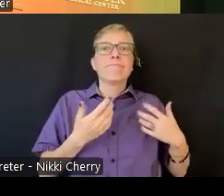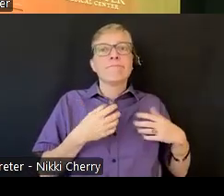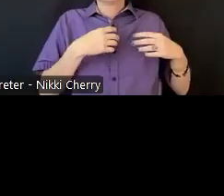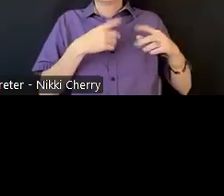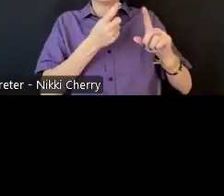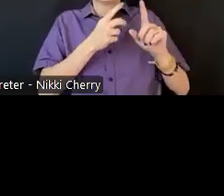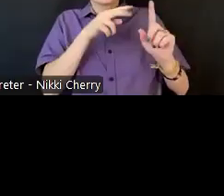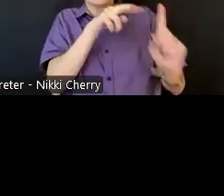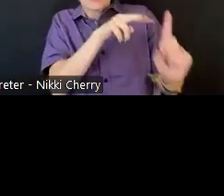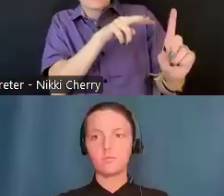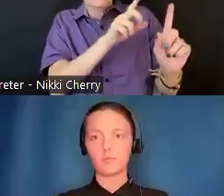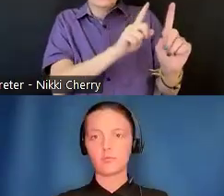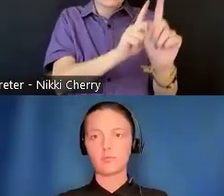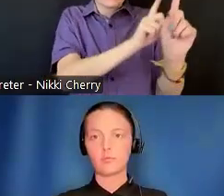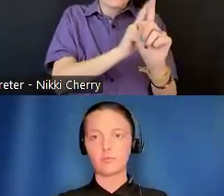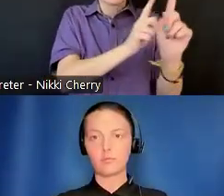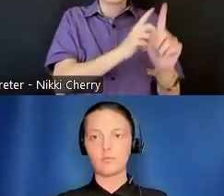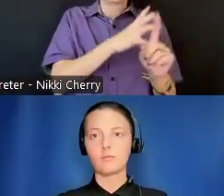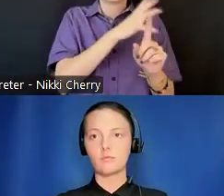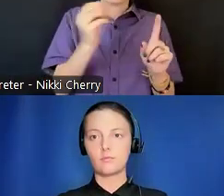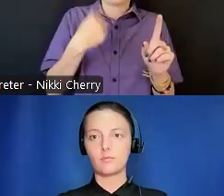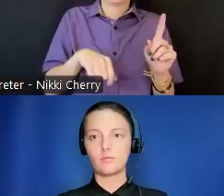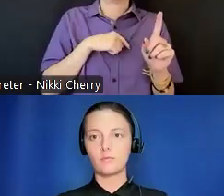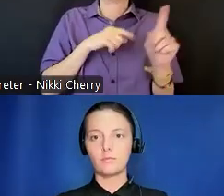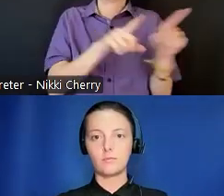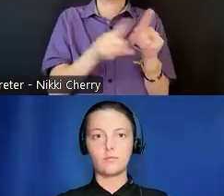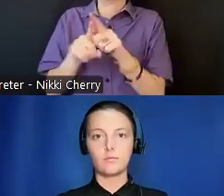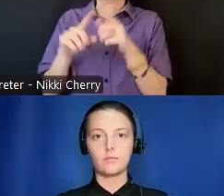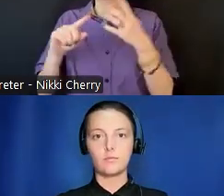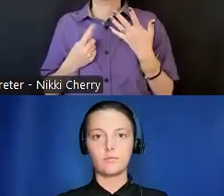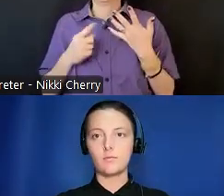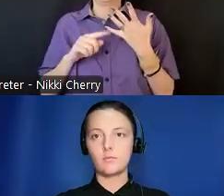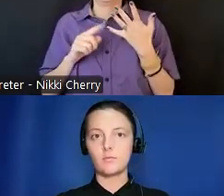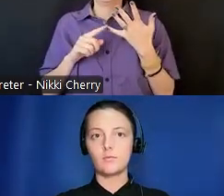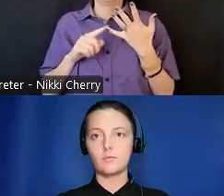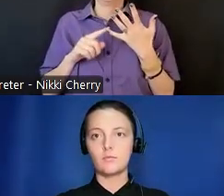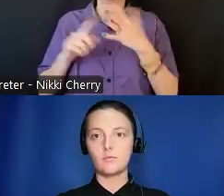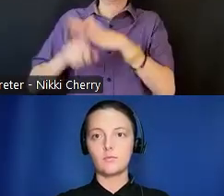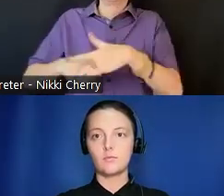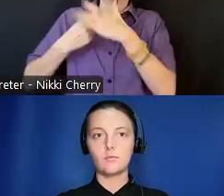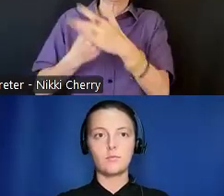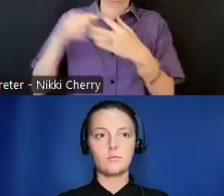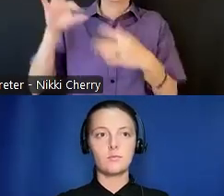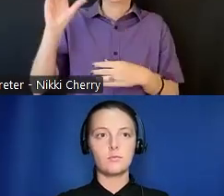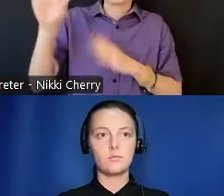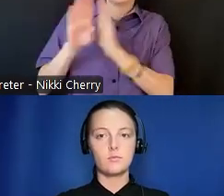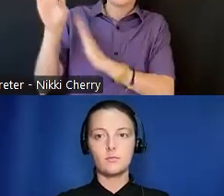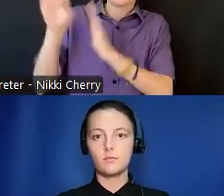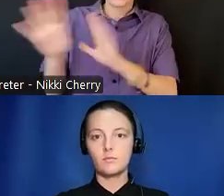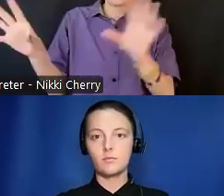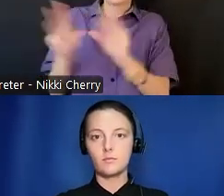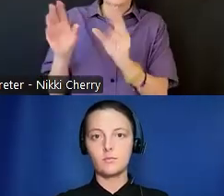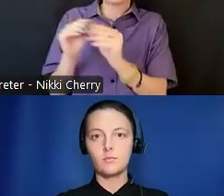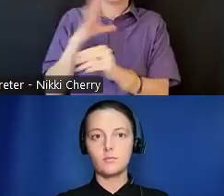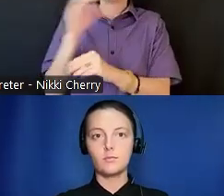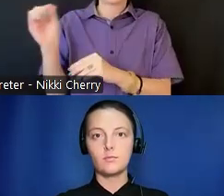organized. And also we have launched and we have conducted faculty development sessions, and faculty education